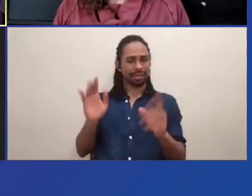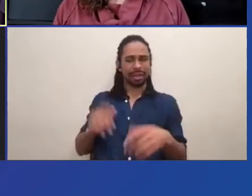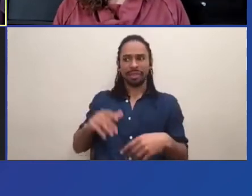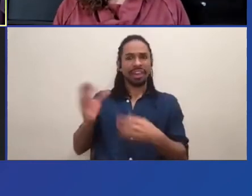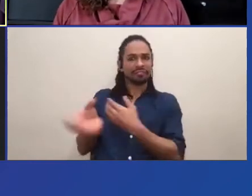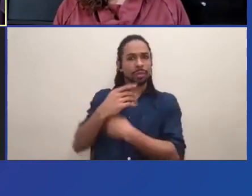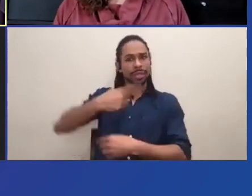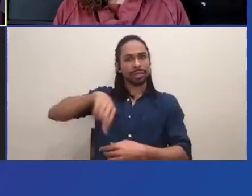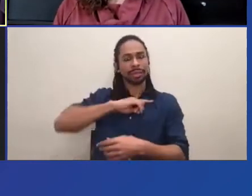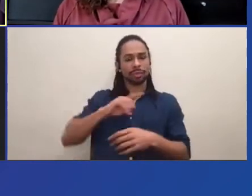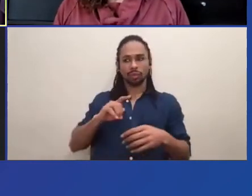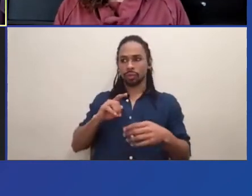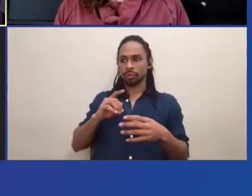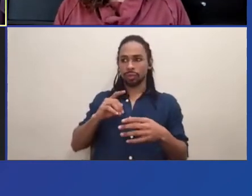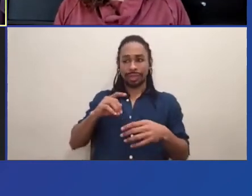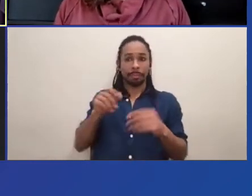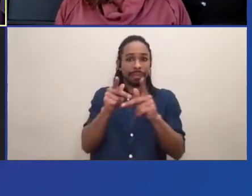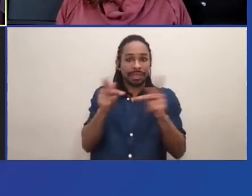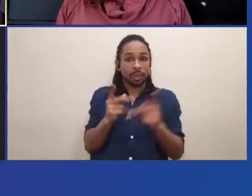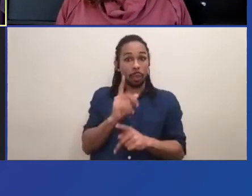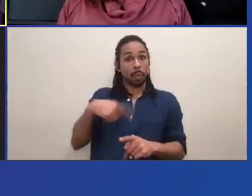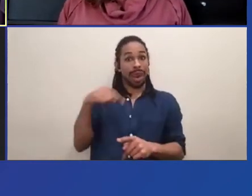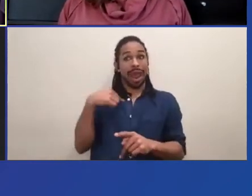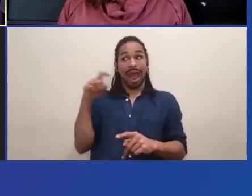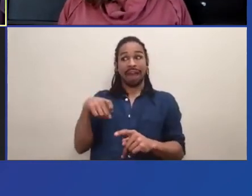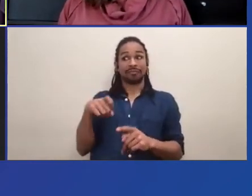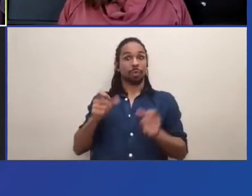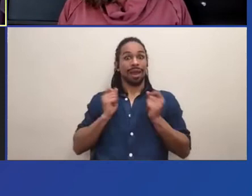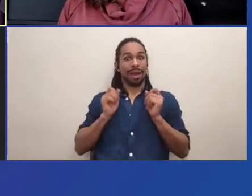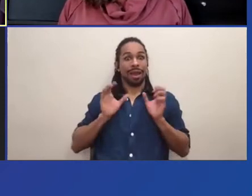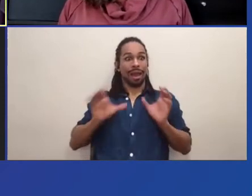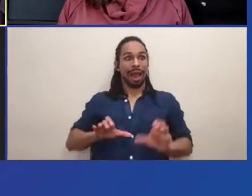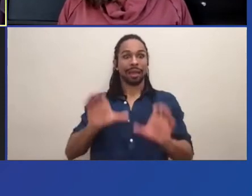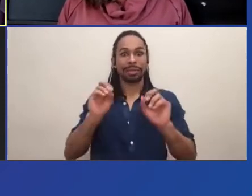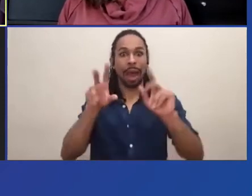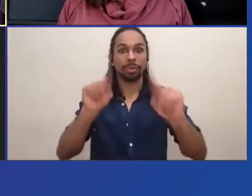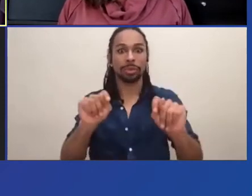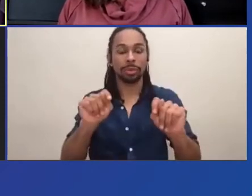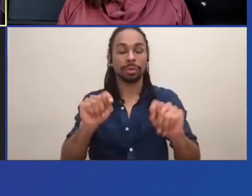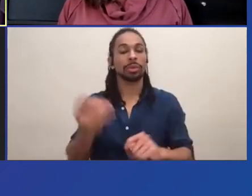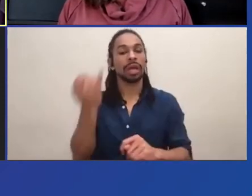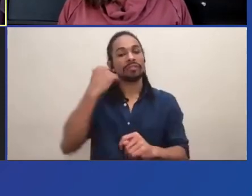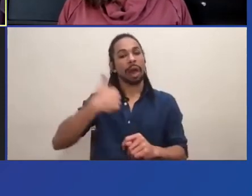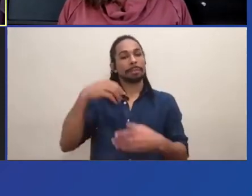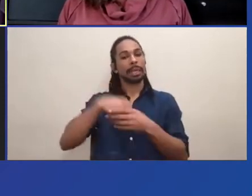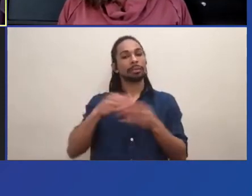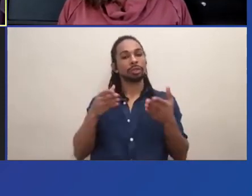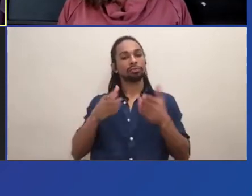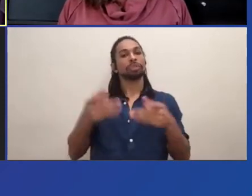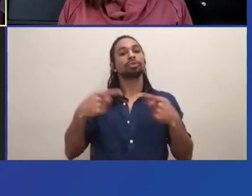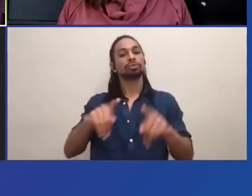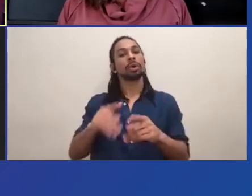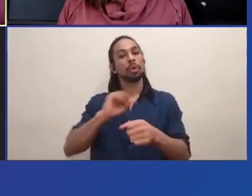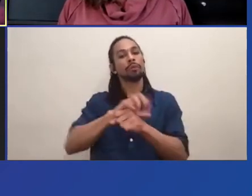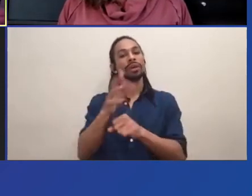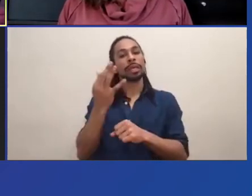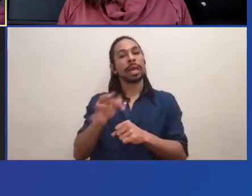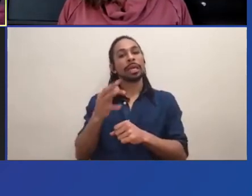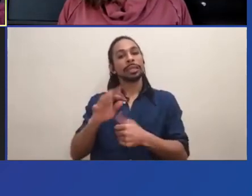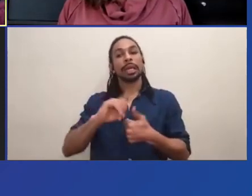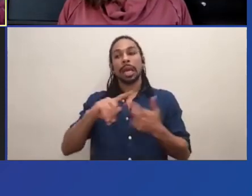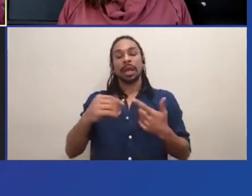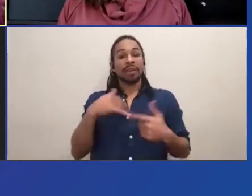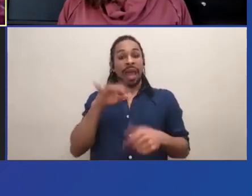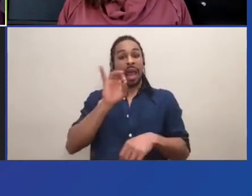out. So if I'm in the streets during COVID and there's an 8 p.m.